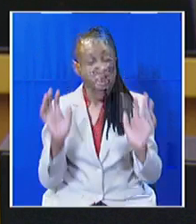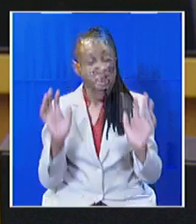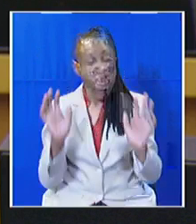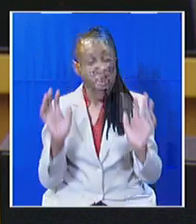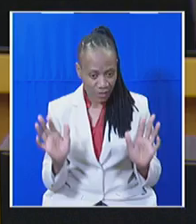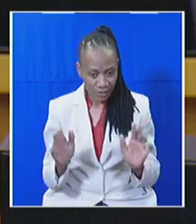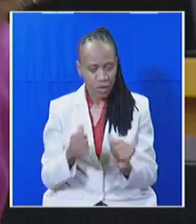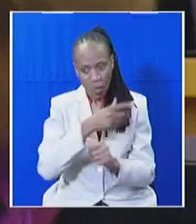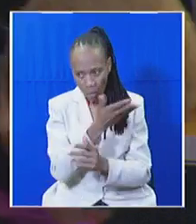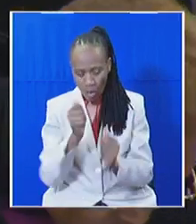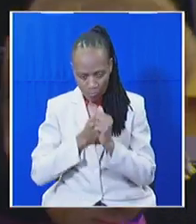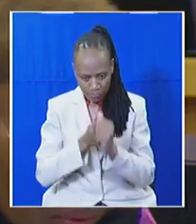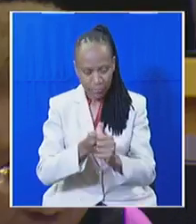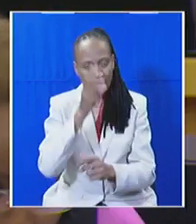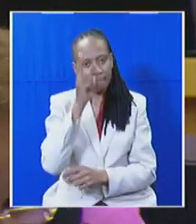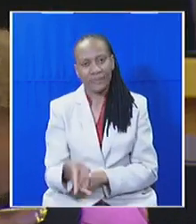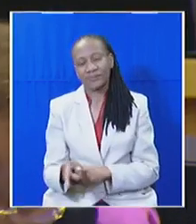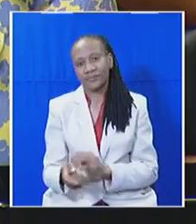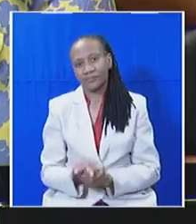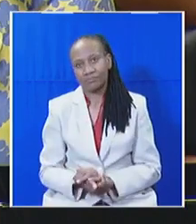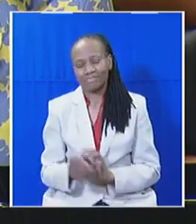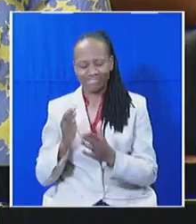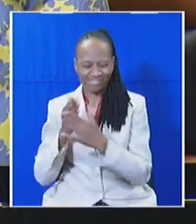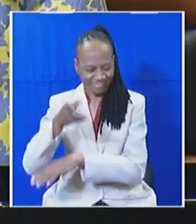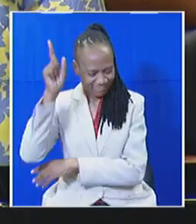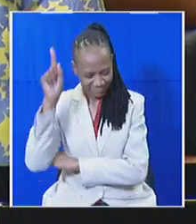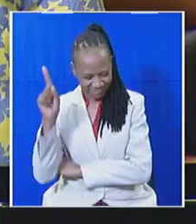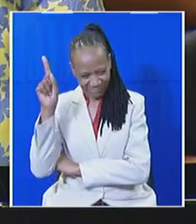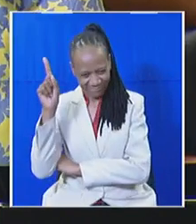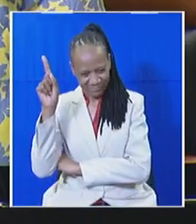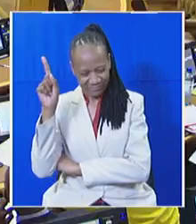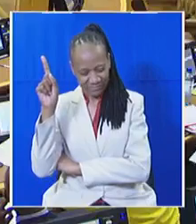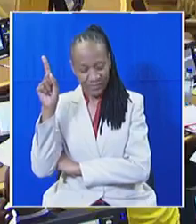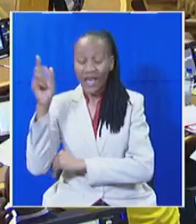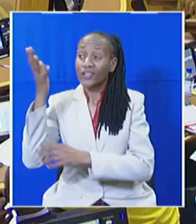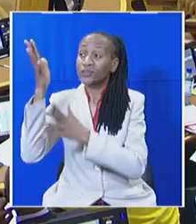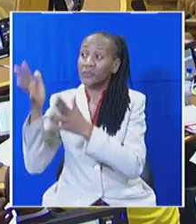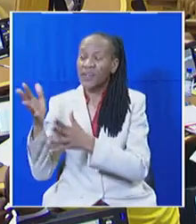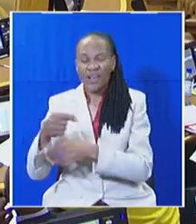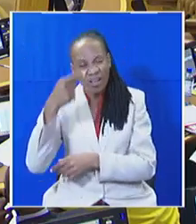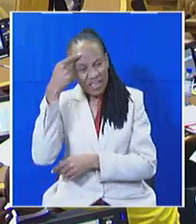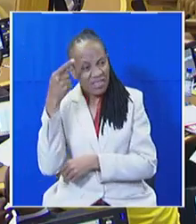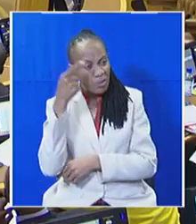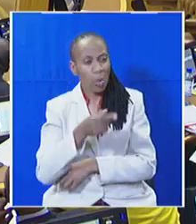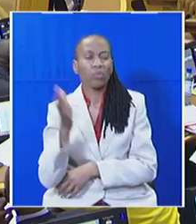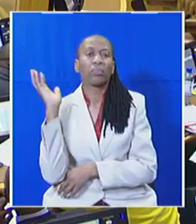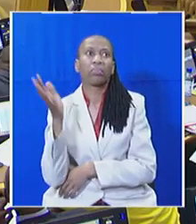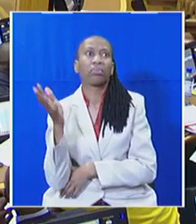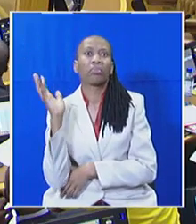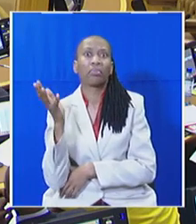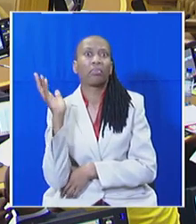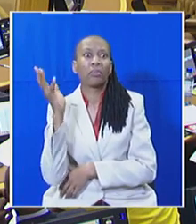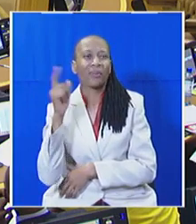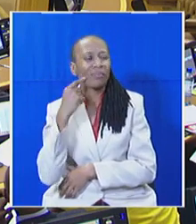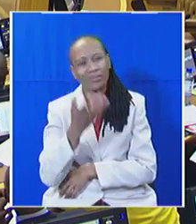of must order, be Madam adhered. Speaker. Madam Speaker, I think she's waffling in her preamble. She's disturbing the President.